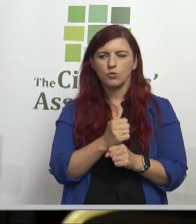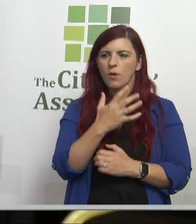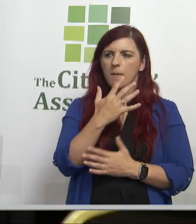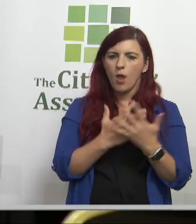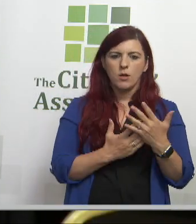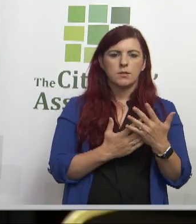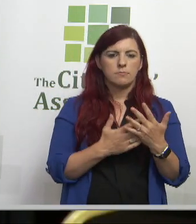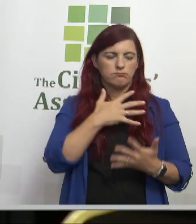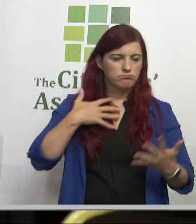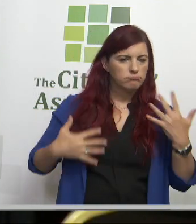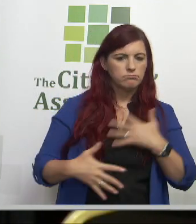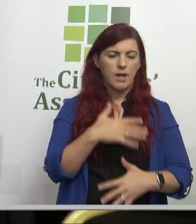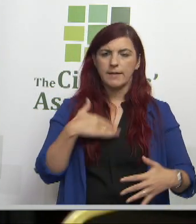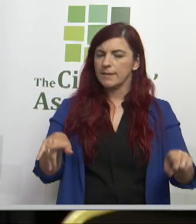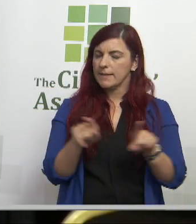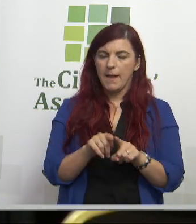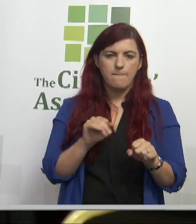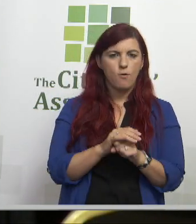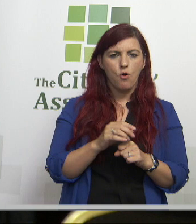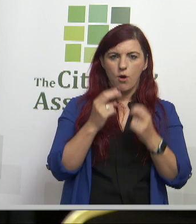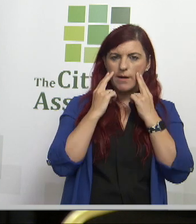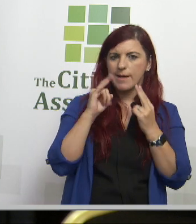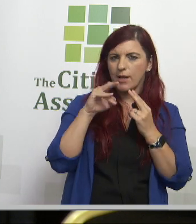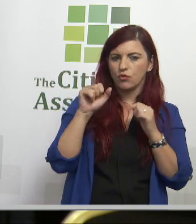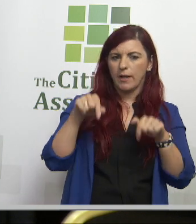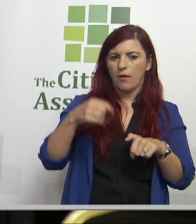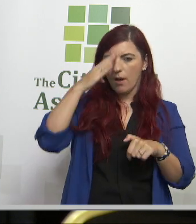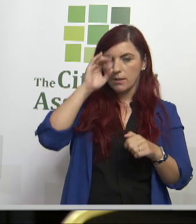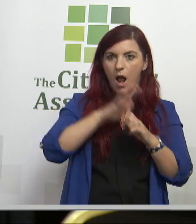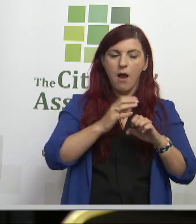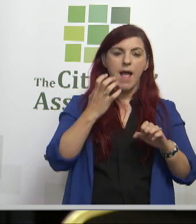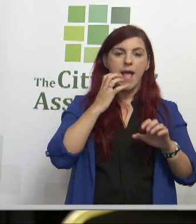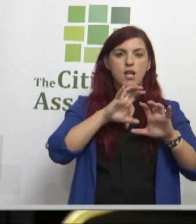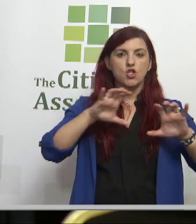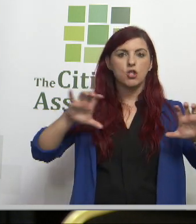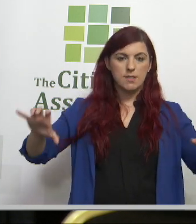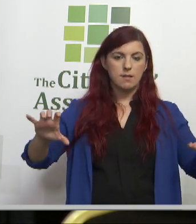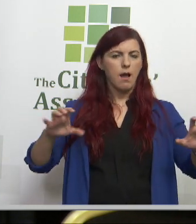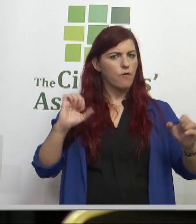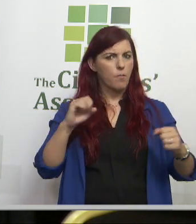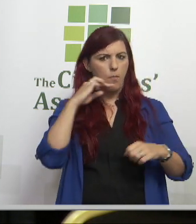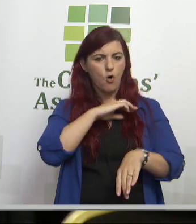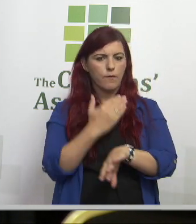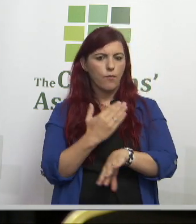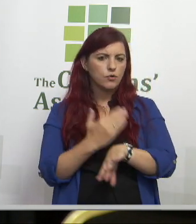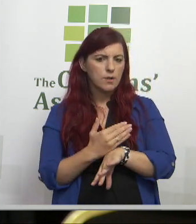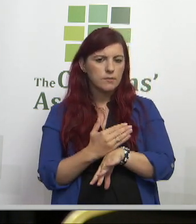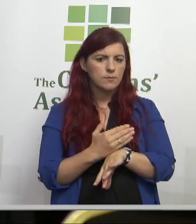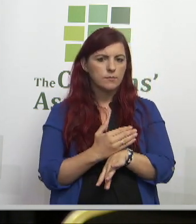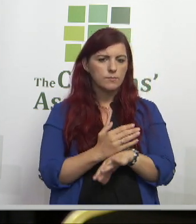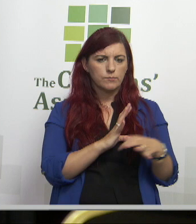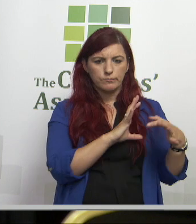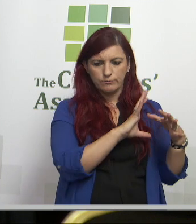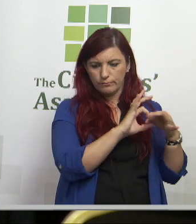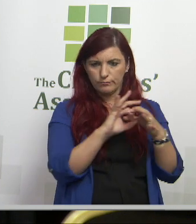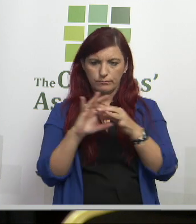it's the same thing for nature in Ireland. Our hedgerows perform a really important function to link nature together,